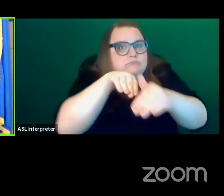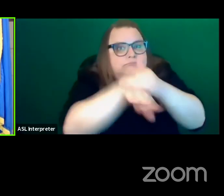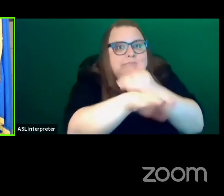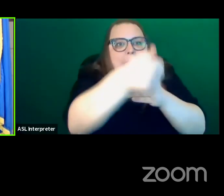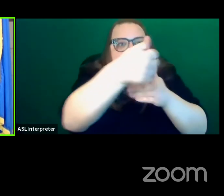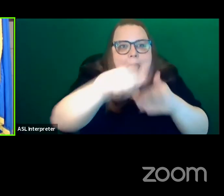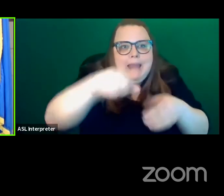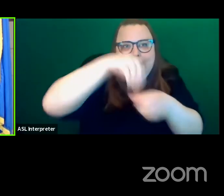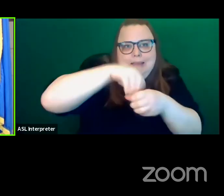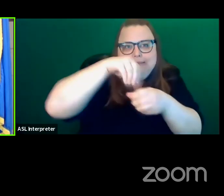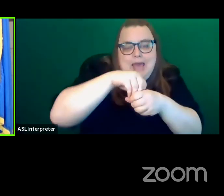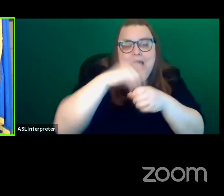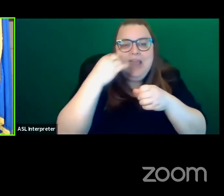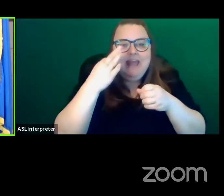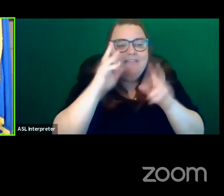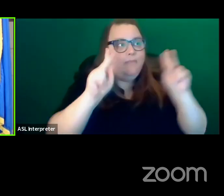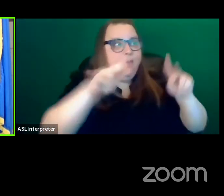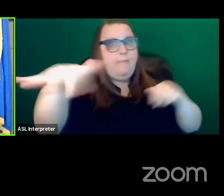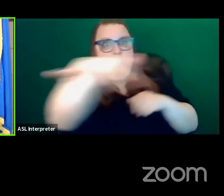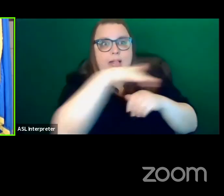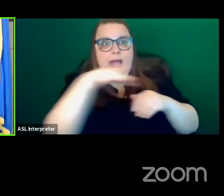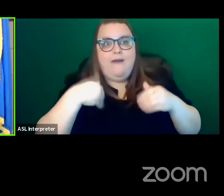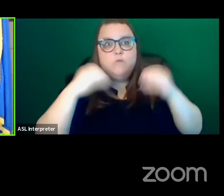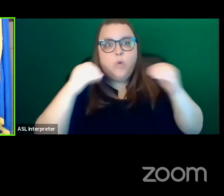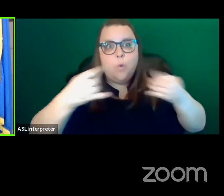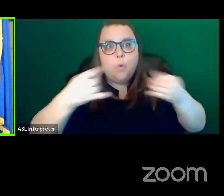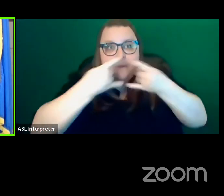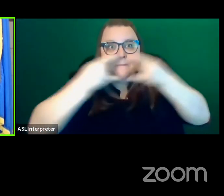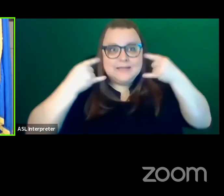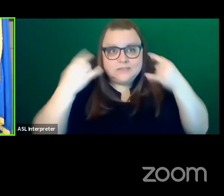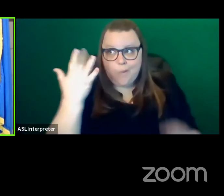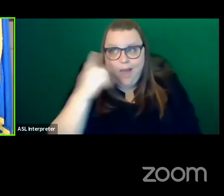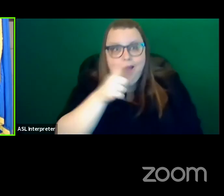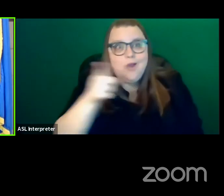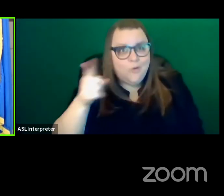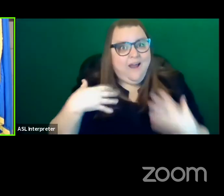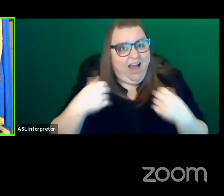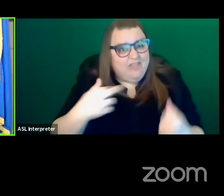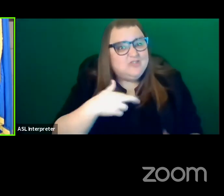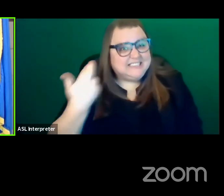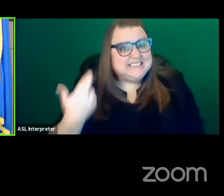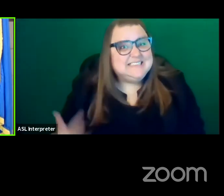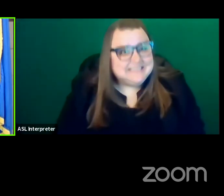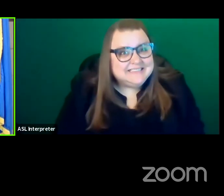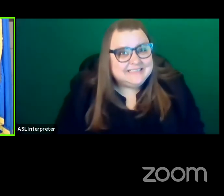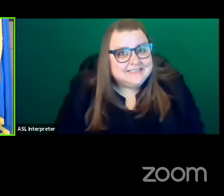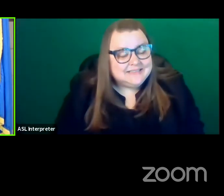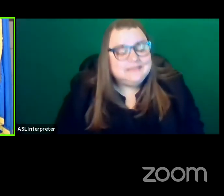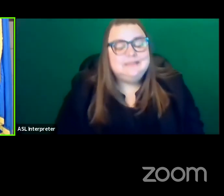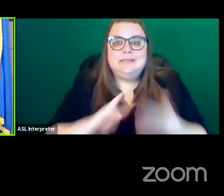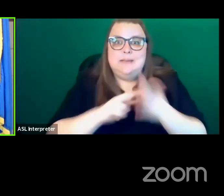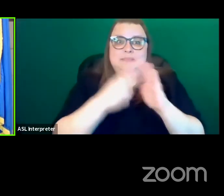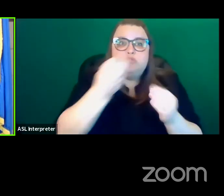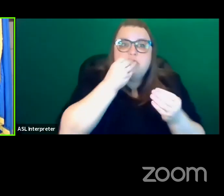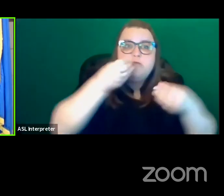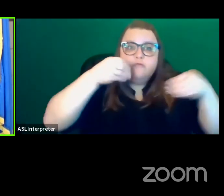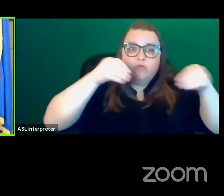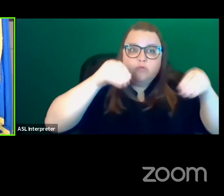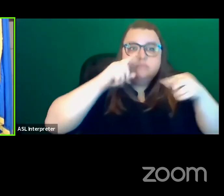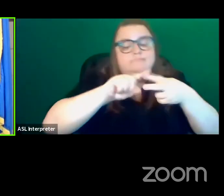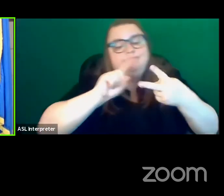is unmasked due to the immediate risk to your health. You should have your groceries and medications